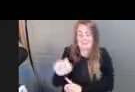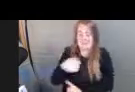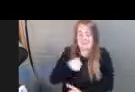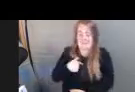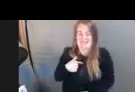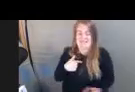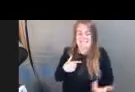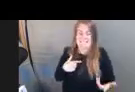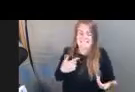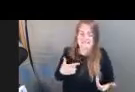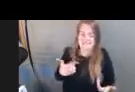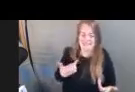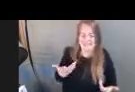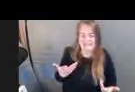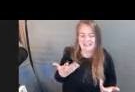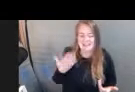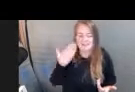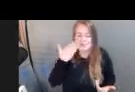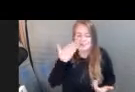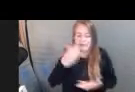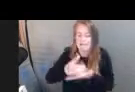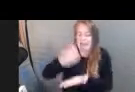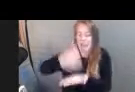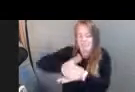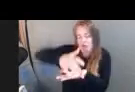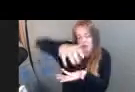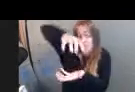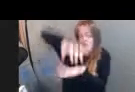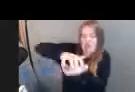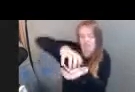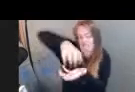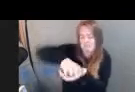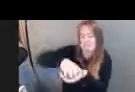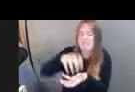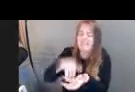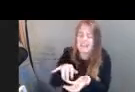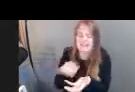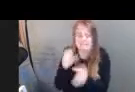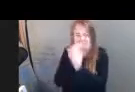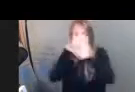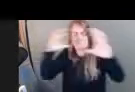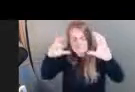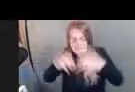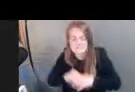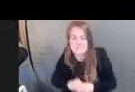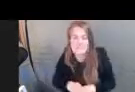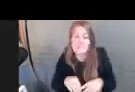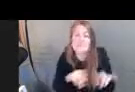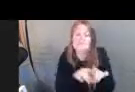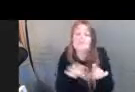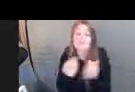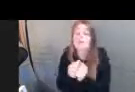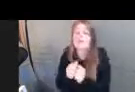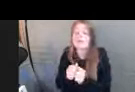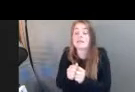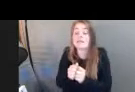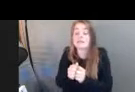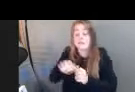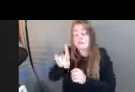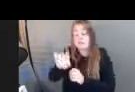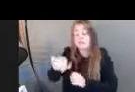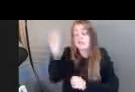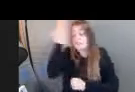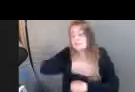think of like a crushed up can or something like that. Right. And of course, when it comes to the invisible disabilities like mental health or mental